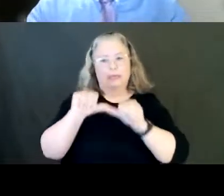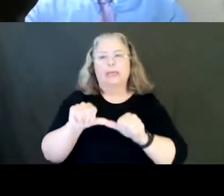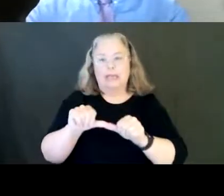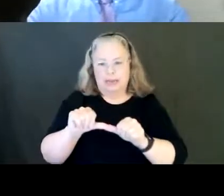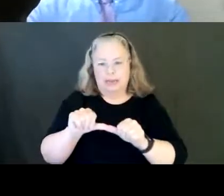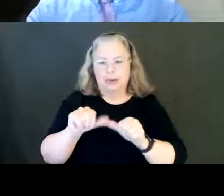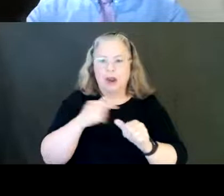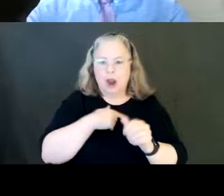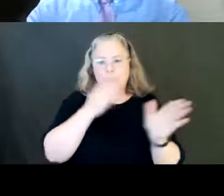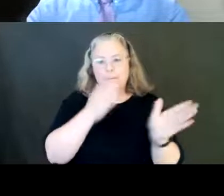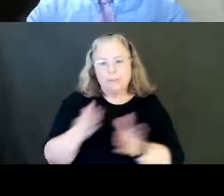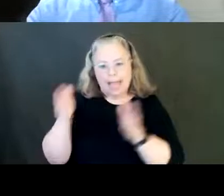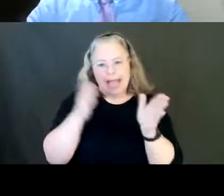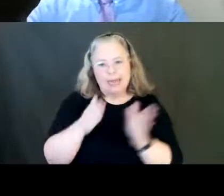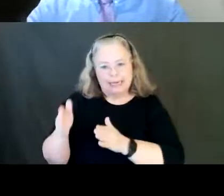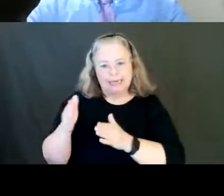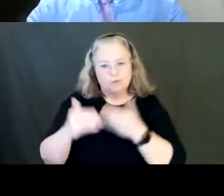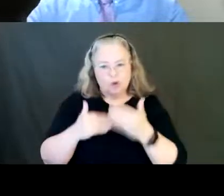process.